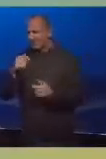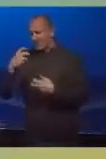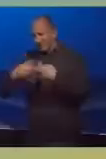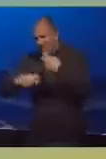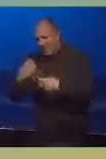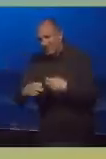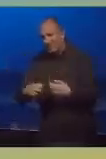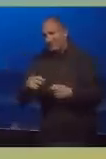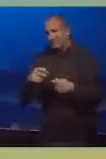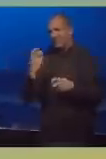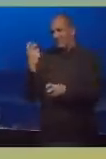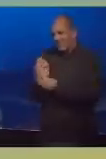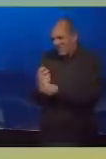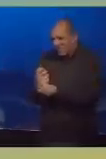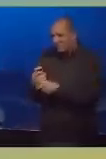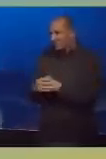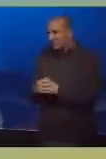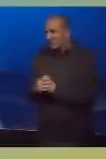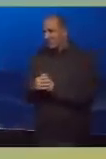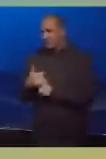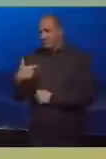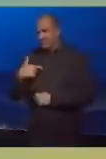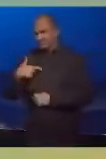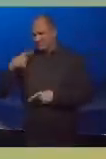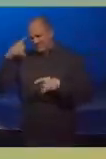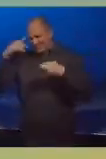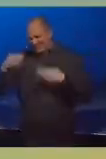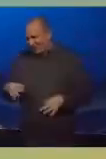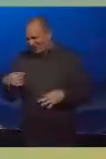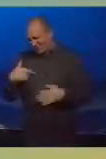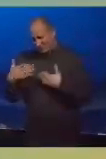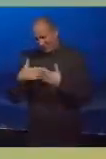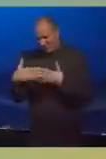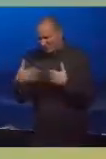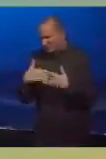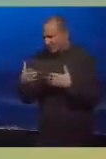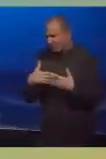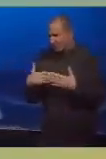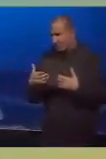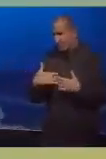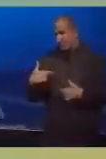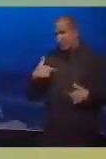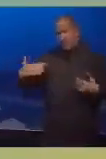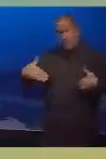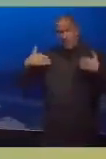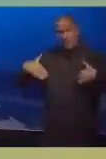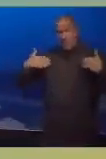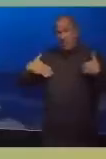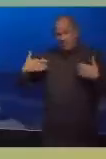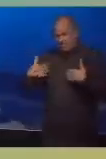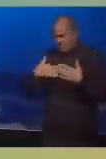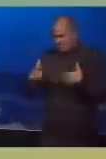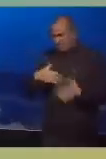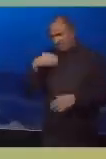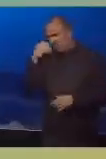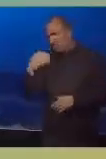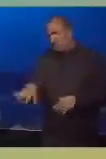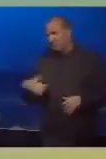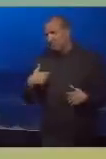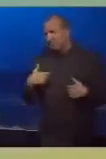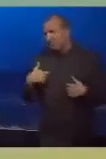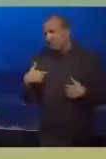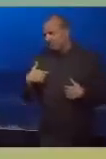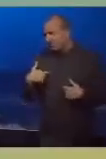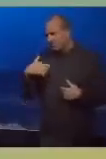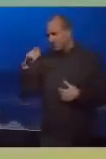journey. I decided nonetheless that despite my youth, I would